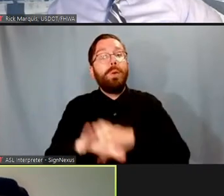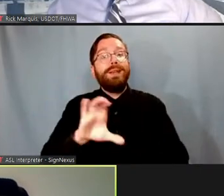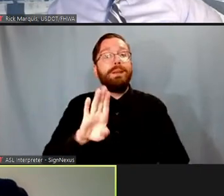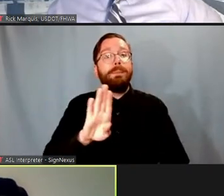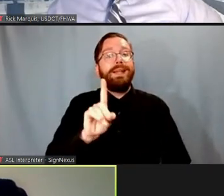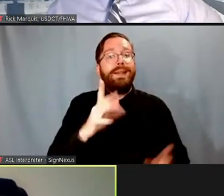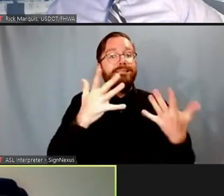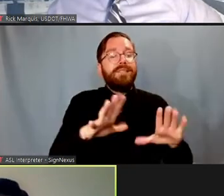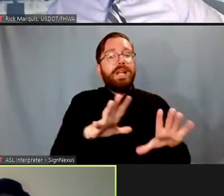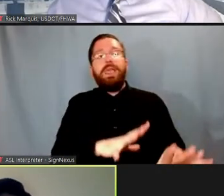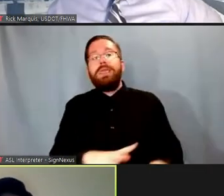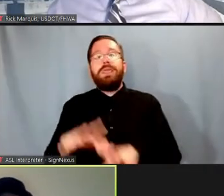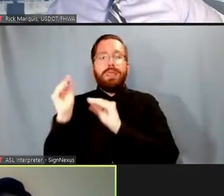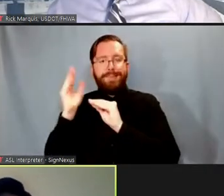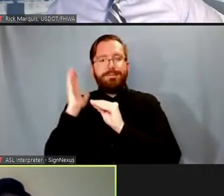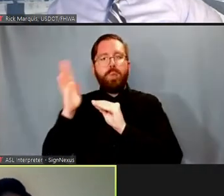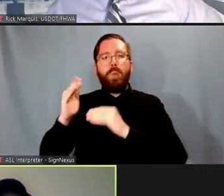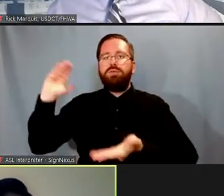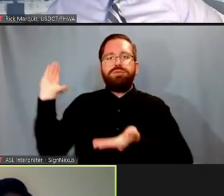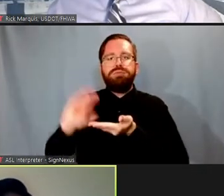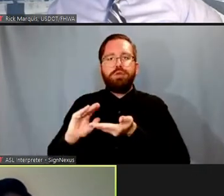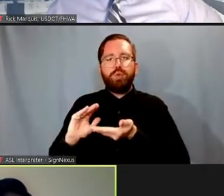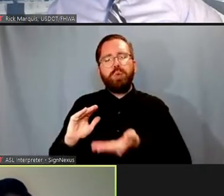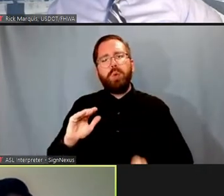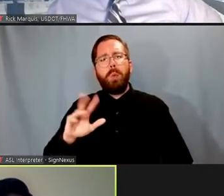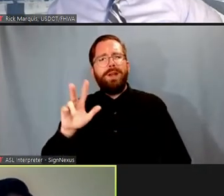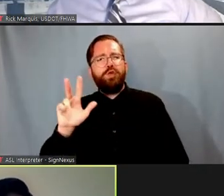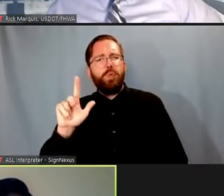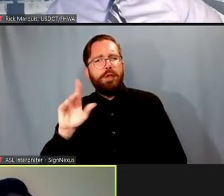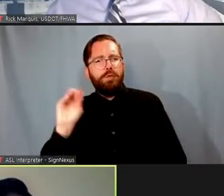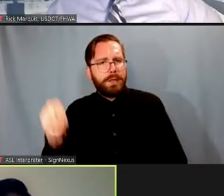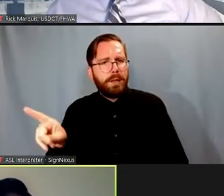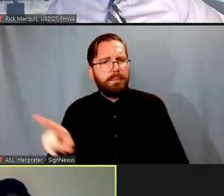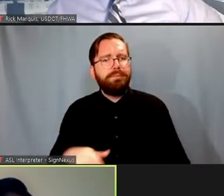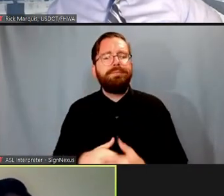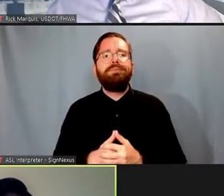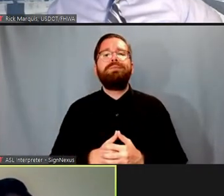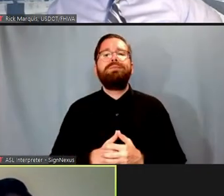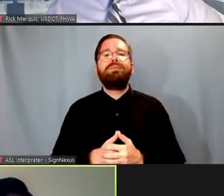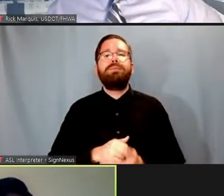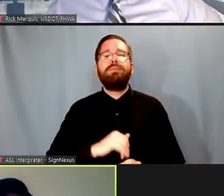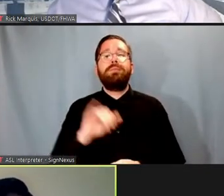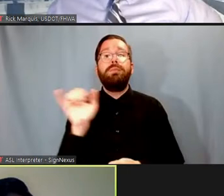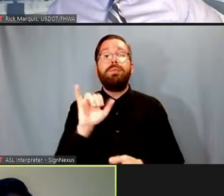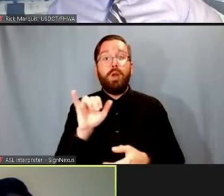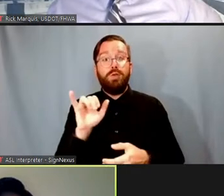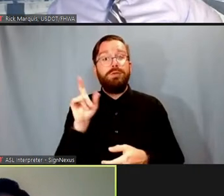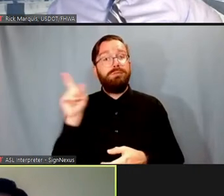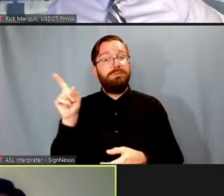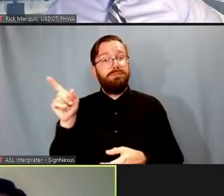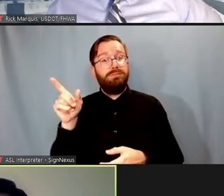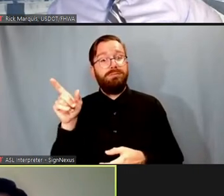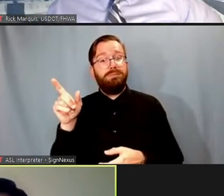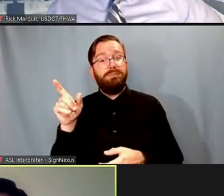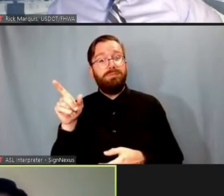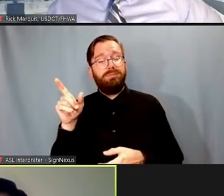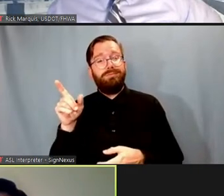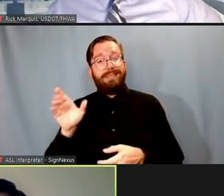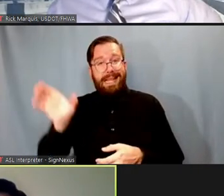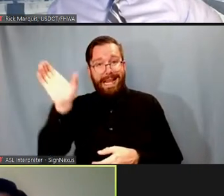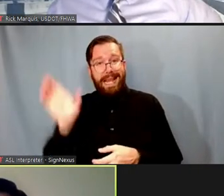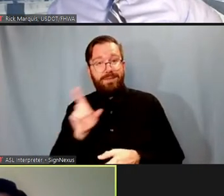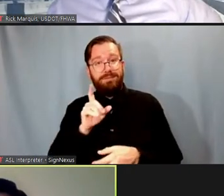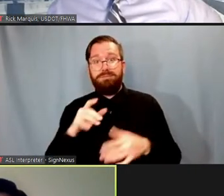percent on west side streets for tax season for hire vehicles which have been the single biggest driver of increased traffic in our city this